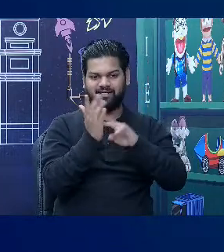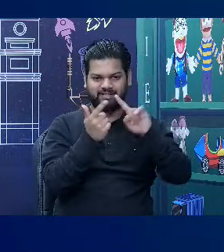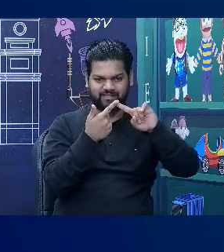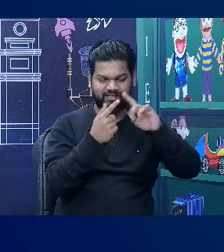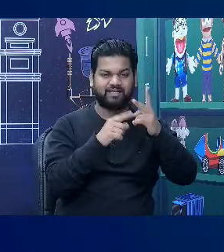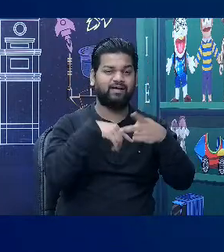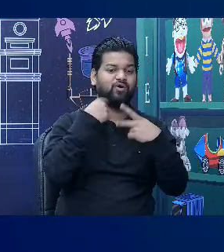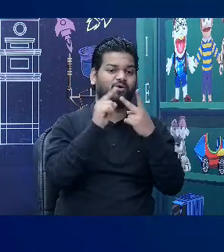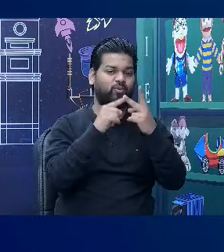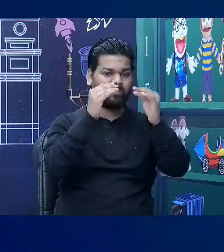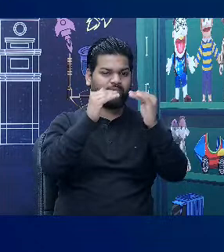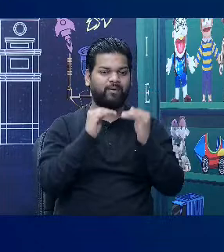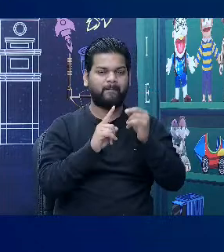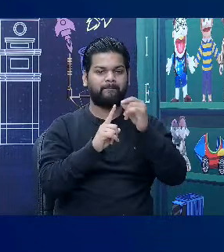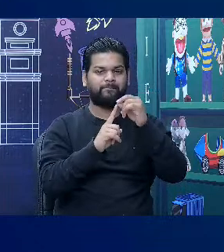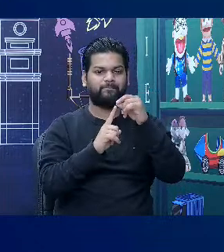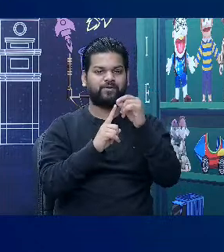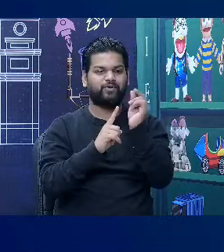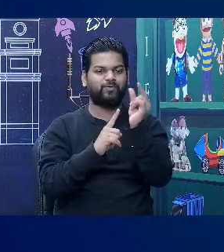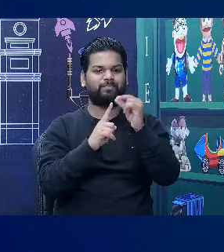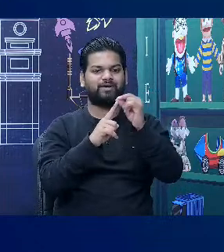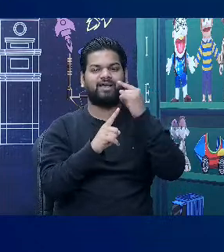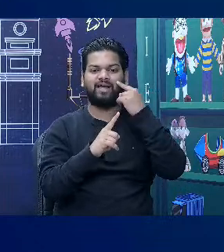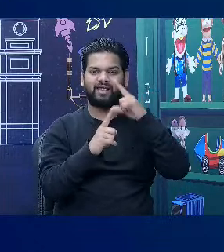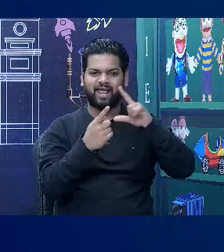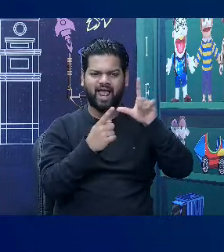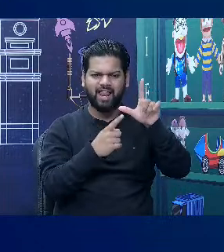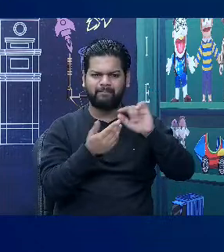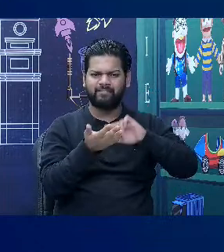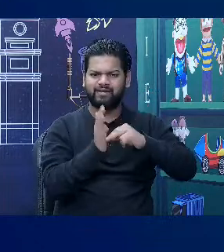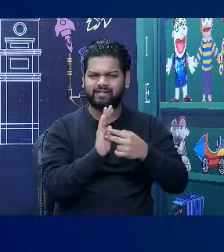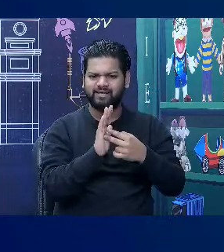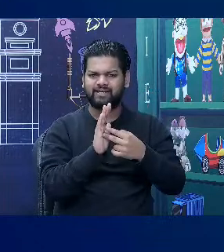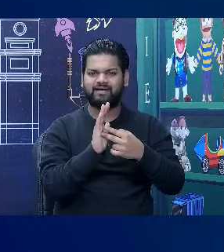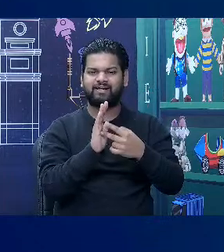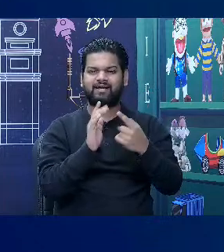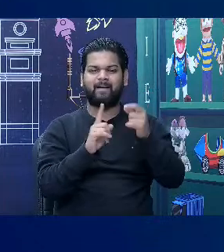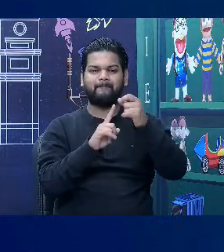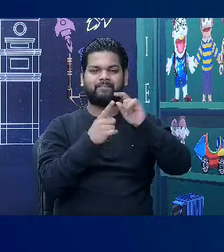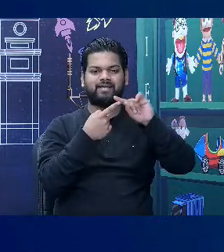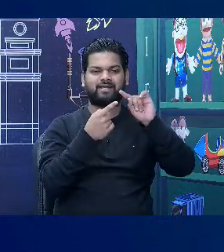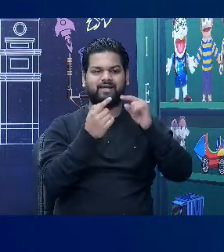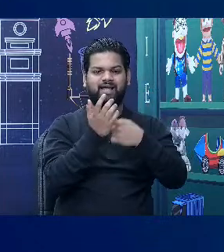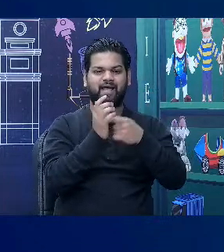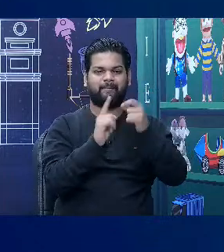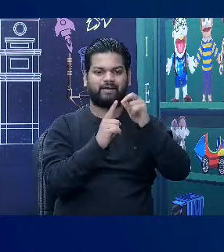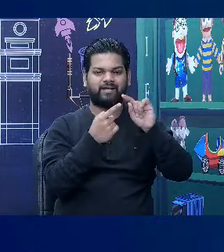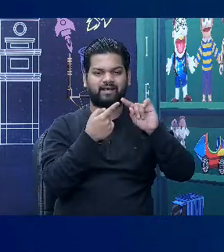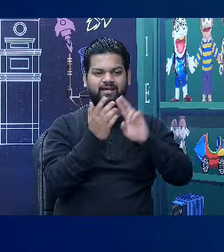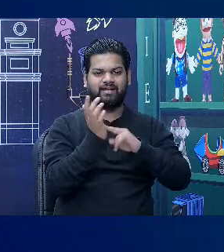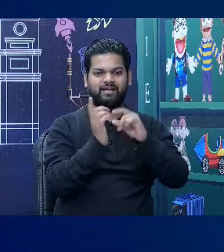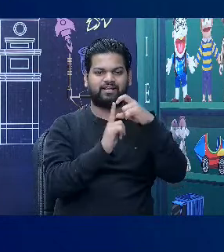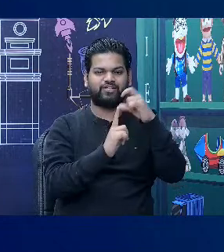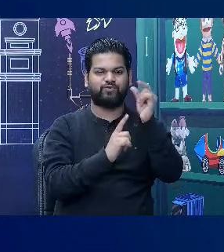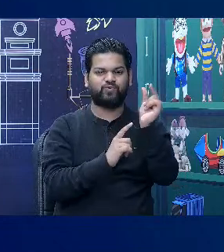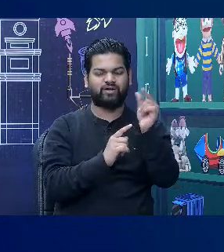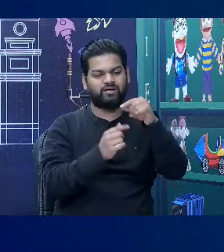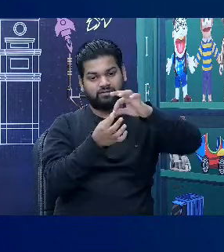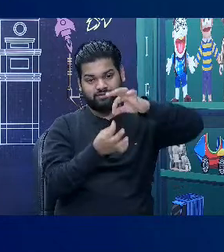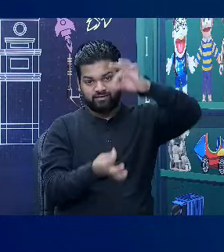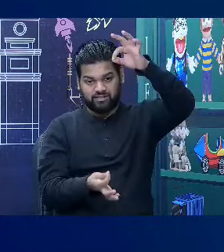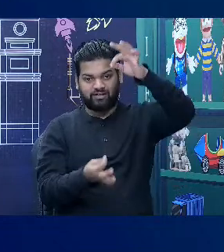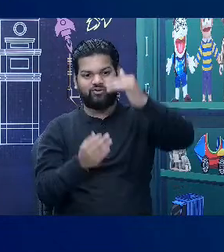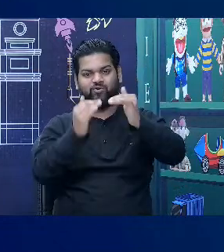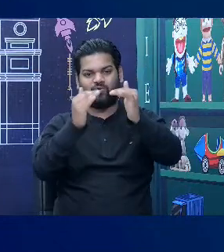curly brown hair. Okay. It means, ma'am, if we have learned one line, some Yes. people have. It means we have learned